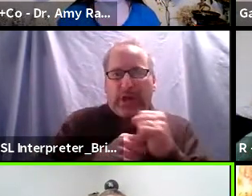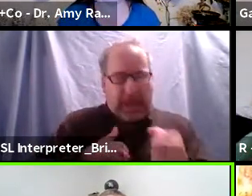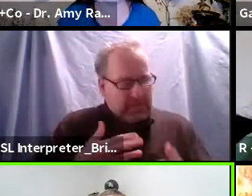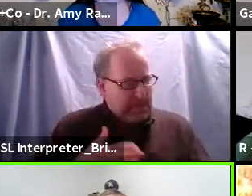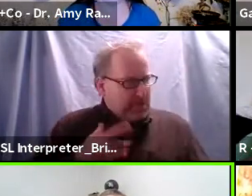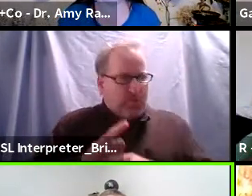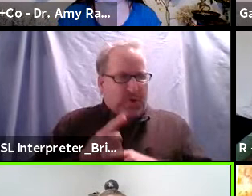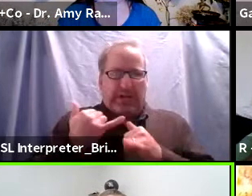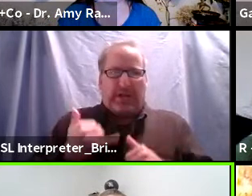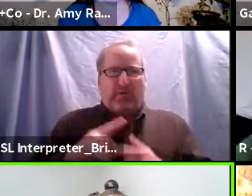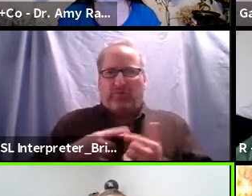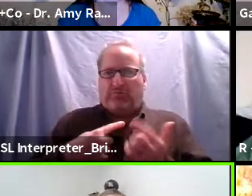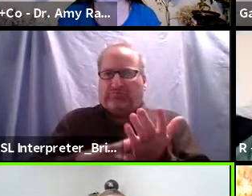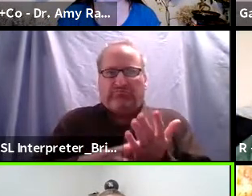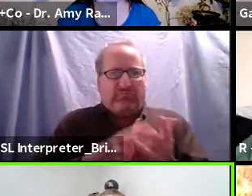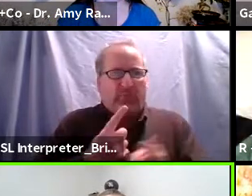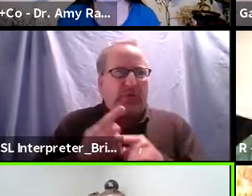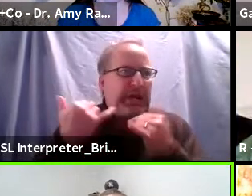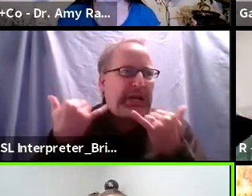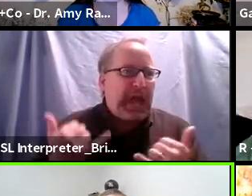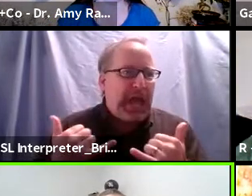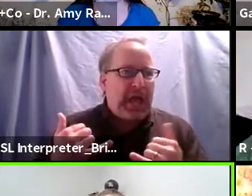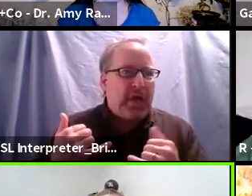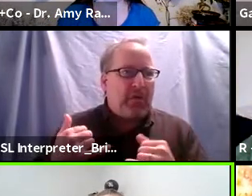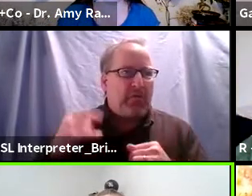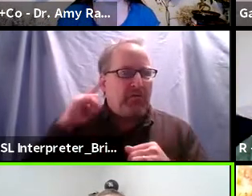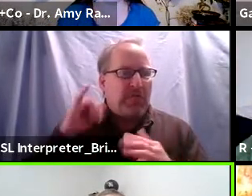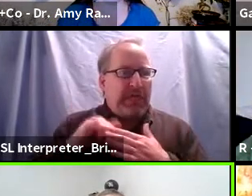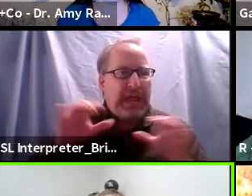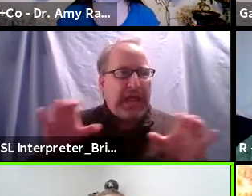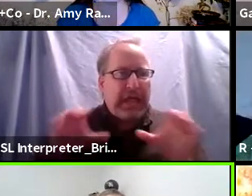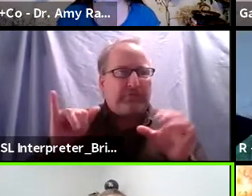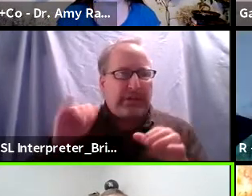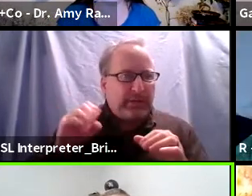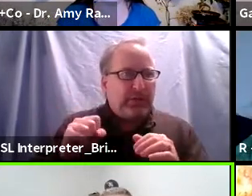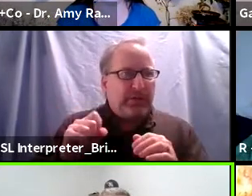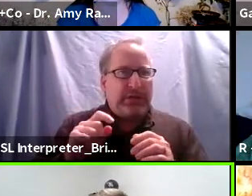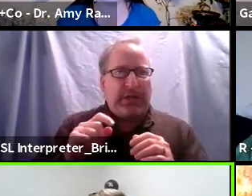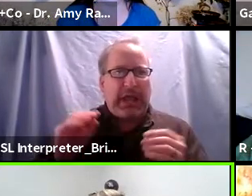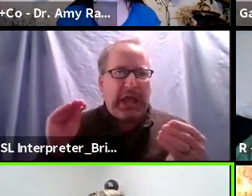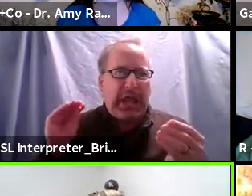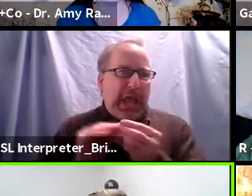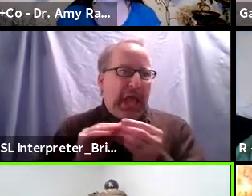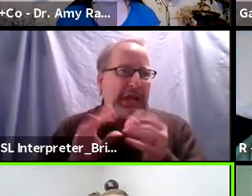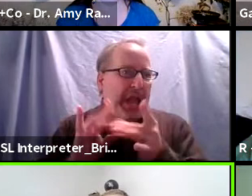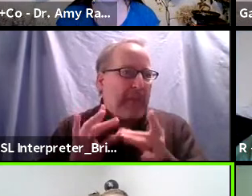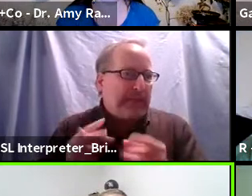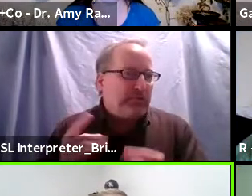now, Catherine, to go through these action items now and provide a verbal update or comment if folks are interested.